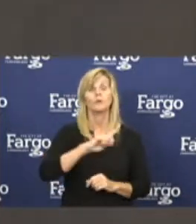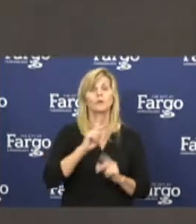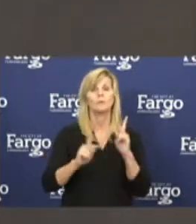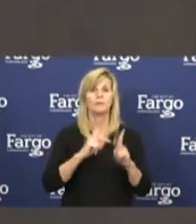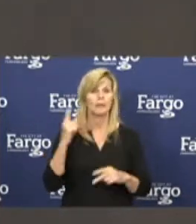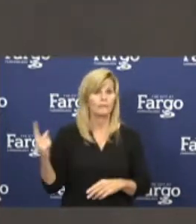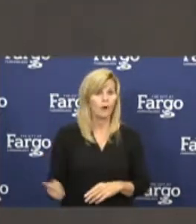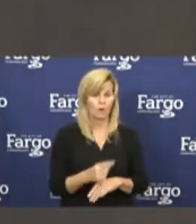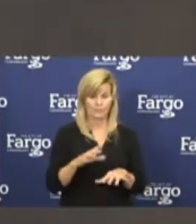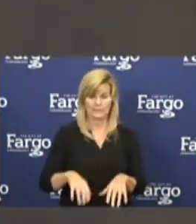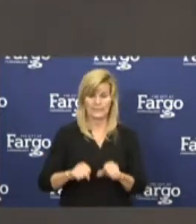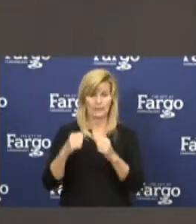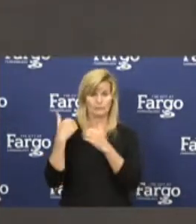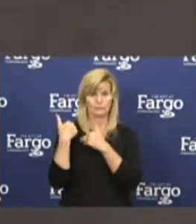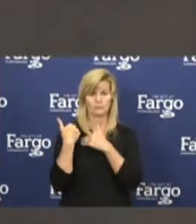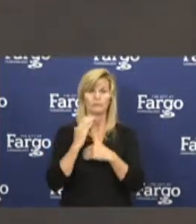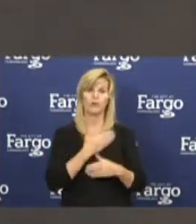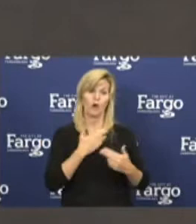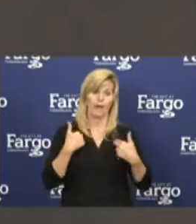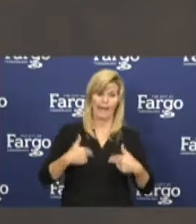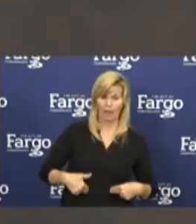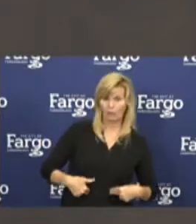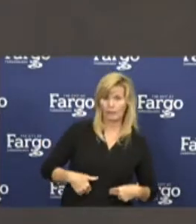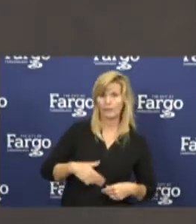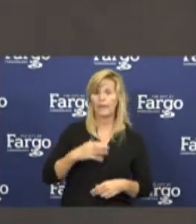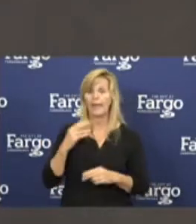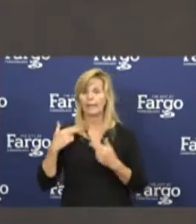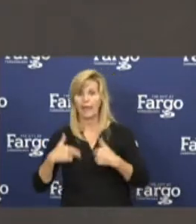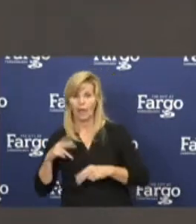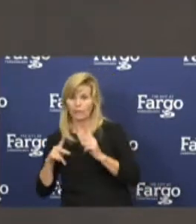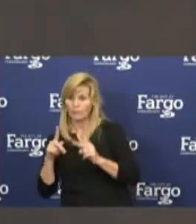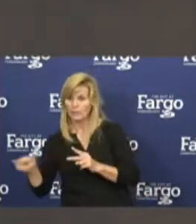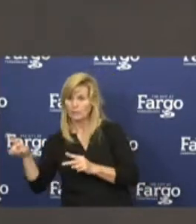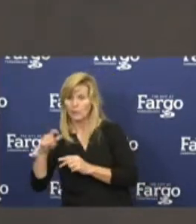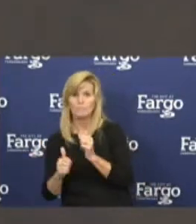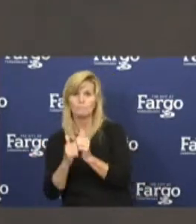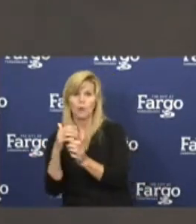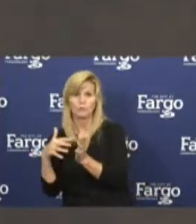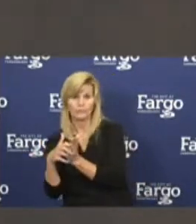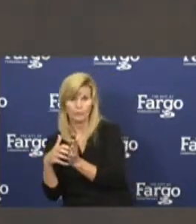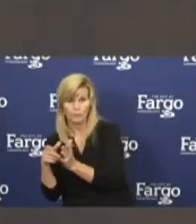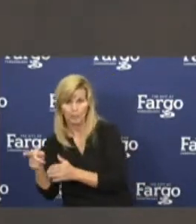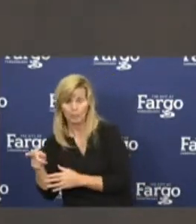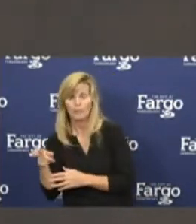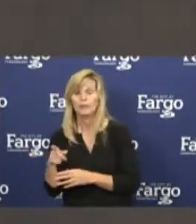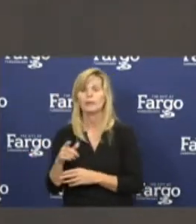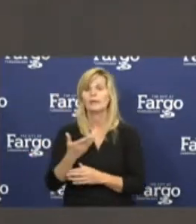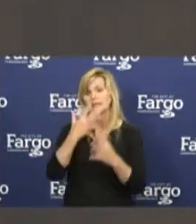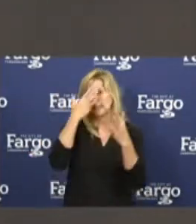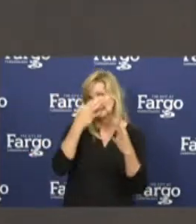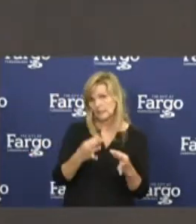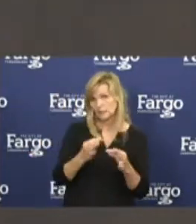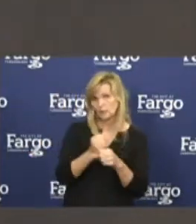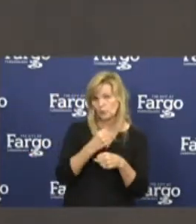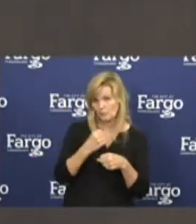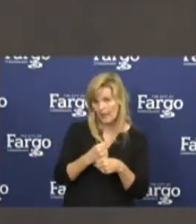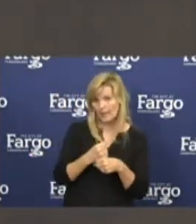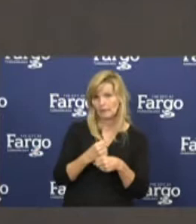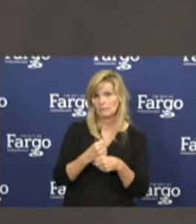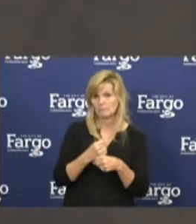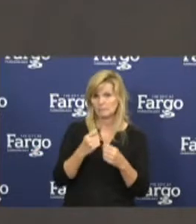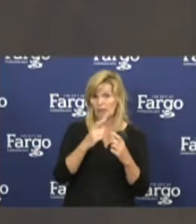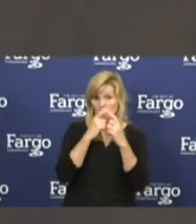take responsibility for our health and the health of the most vulnerable. For some in our community, the decision to wear a mask is truly life and